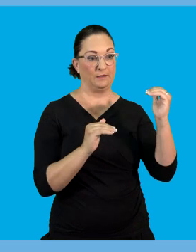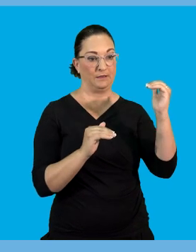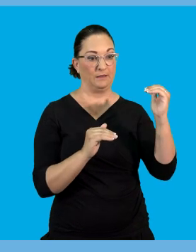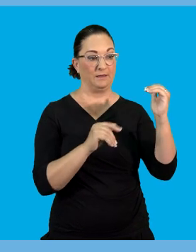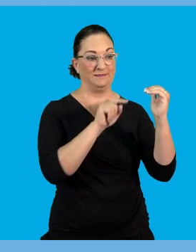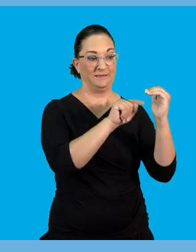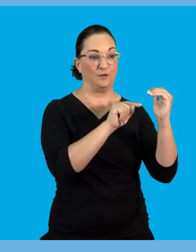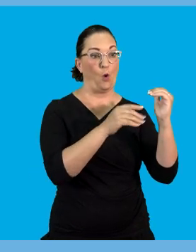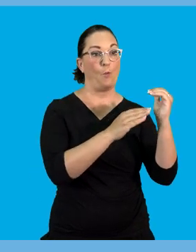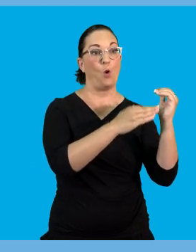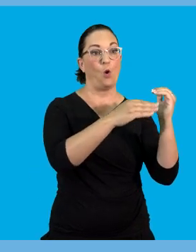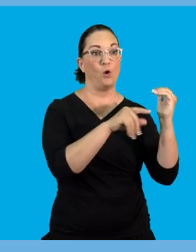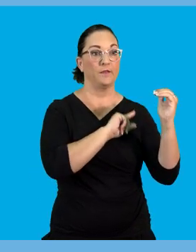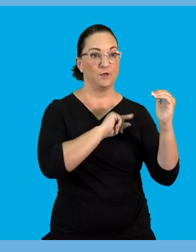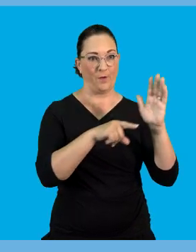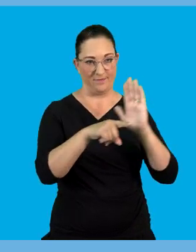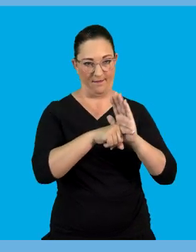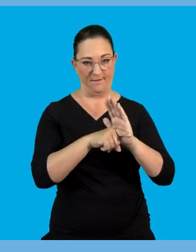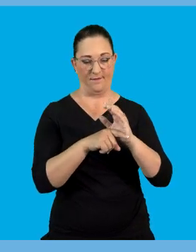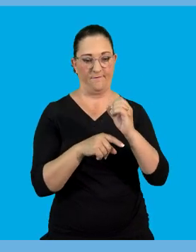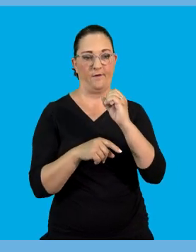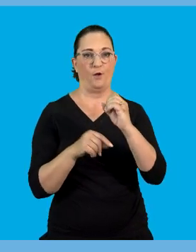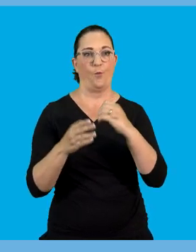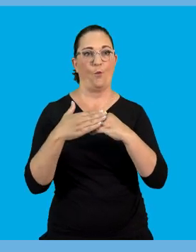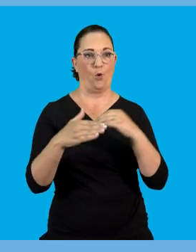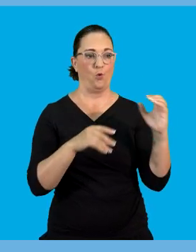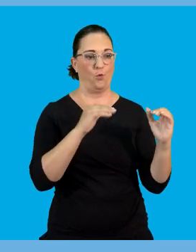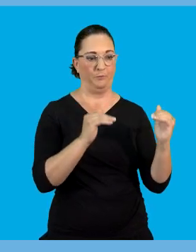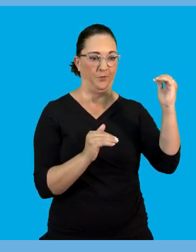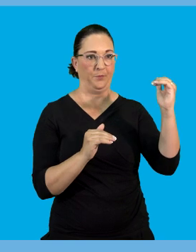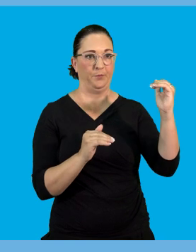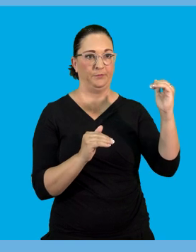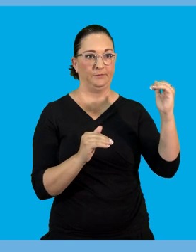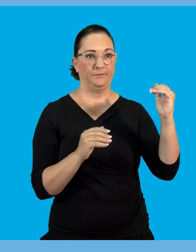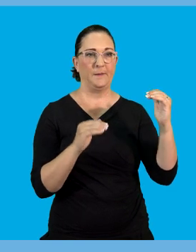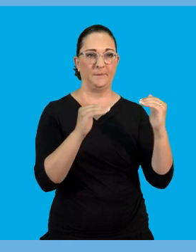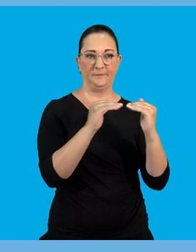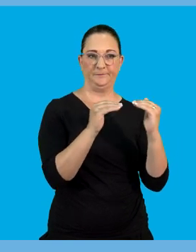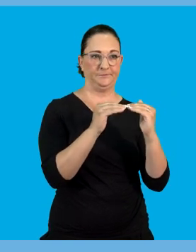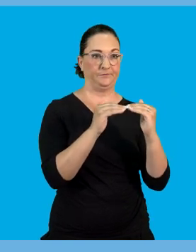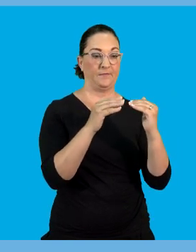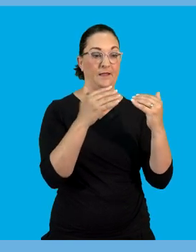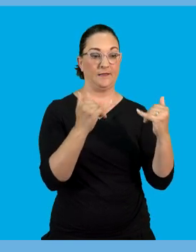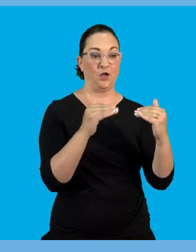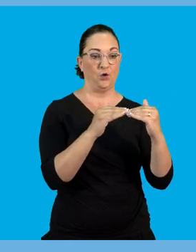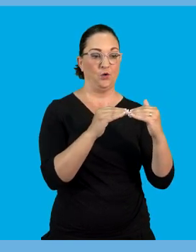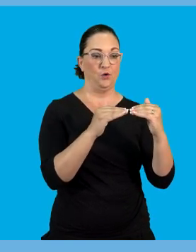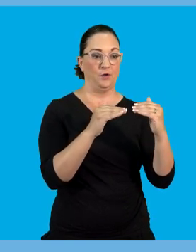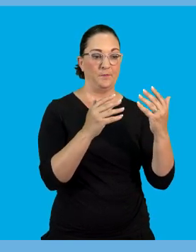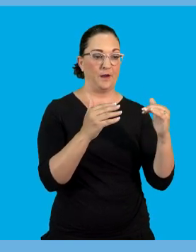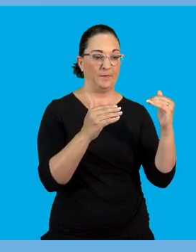overall charge of that particular atom is going to be negative. Now, in a case whereby now that neutrally charged